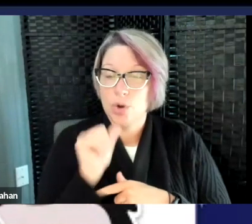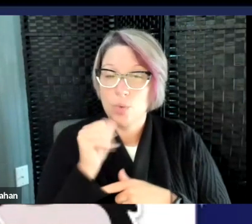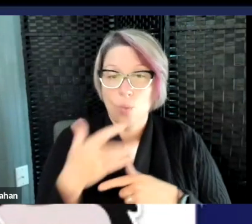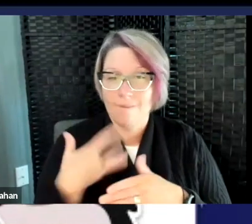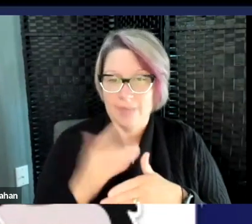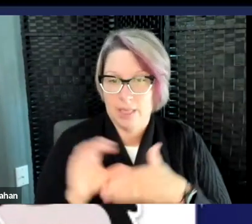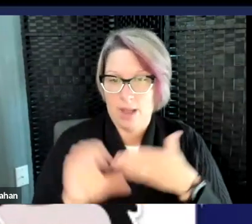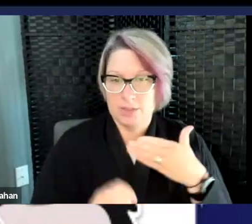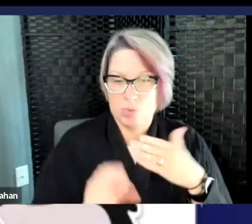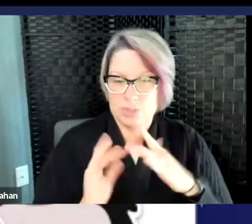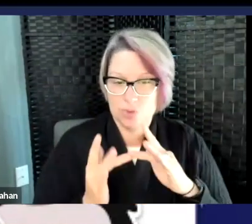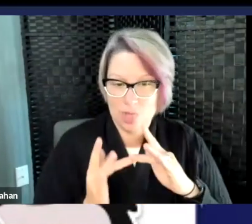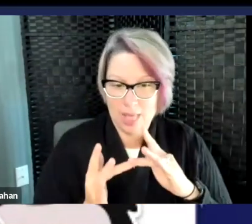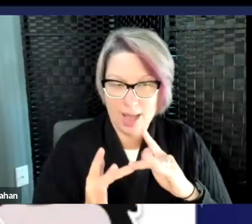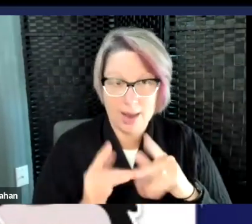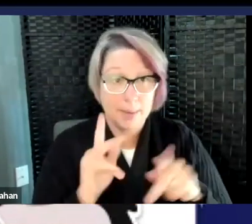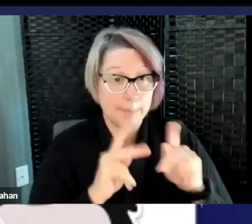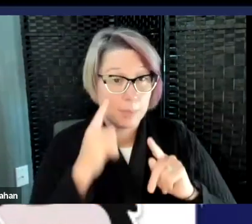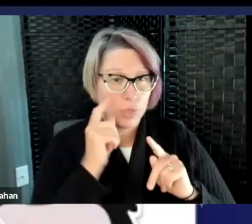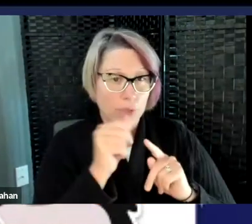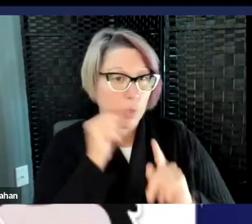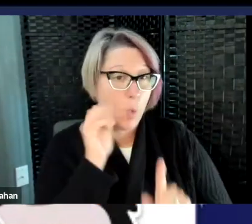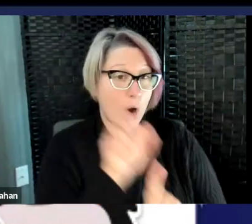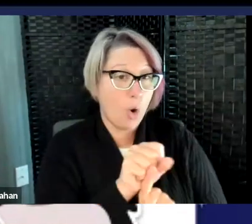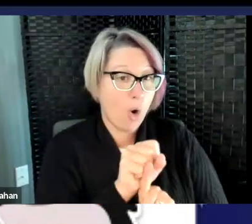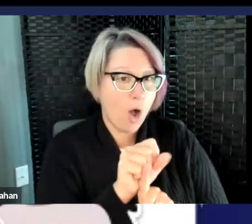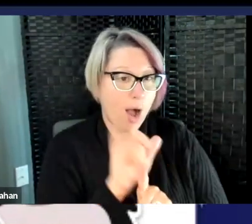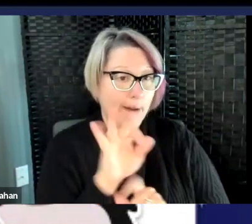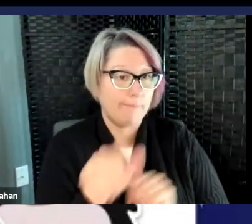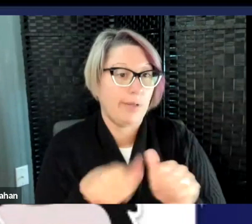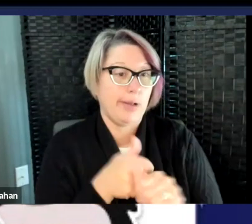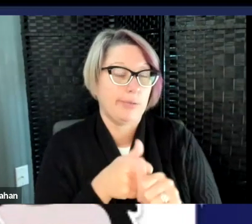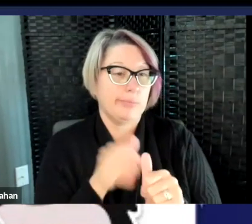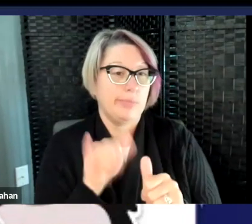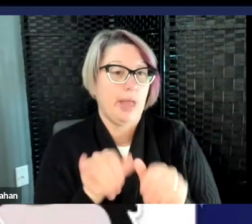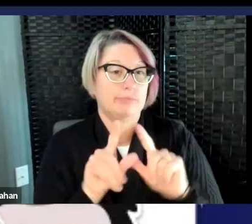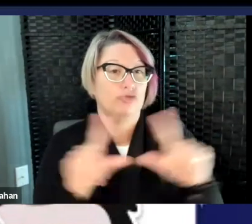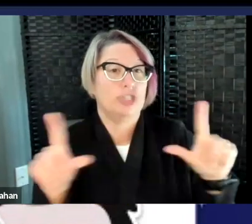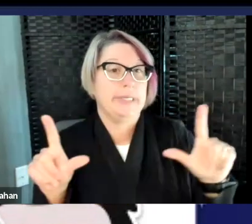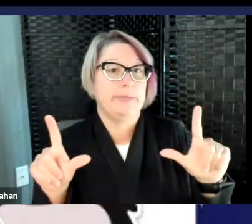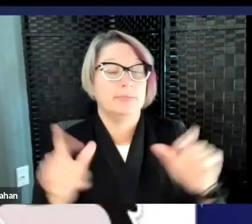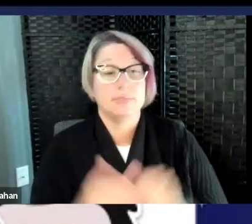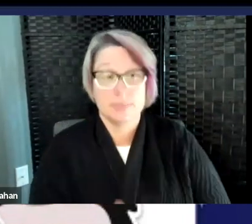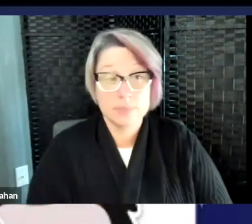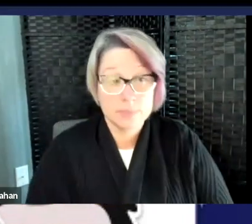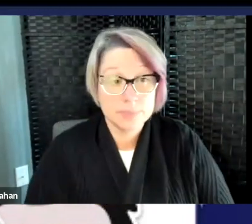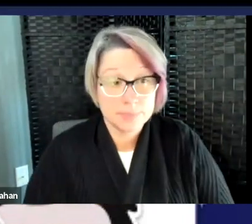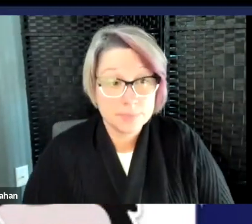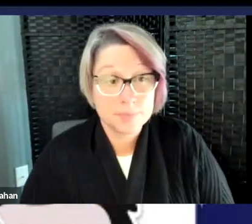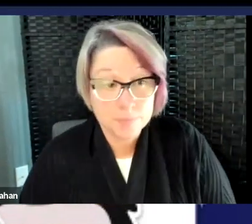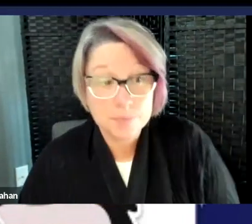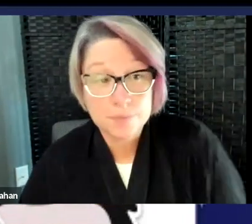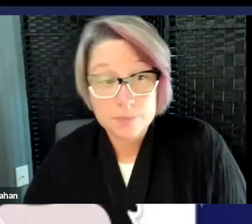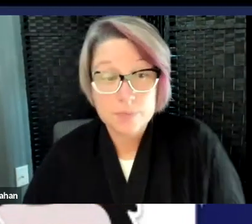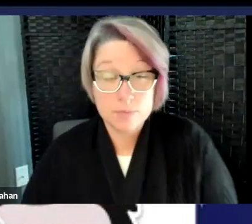online. And then people think they won't get caught if they are behind a screen, please. Guys, these are really